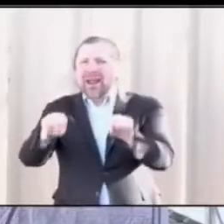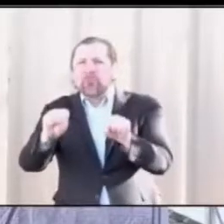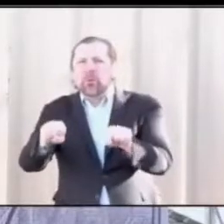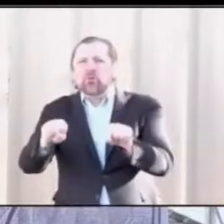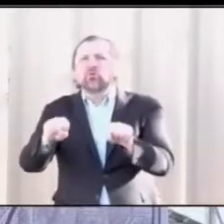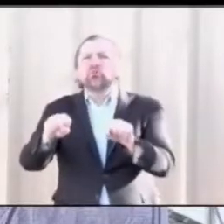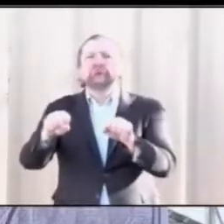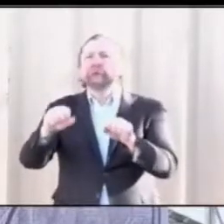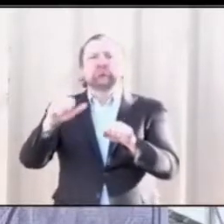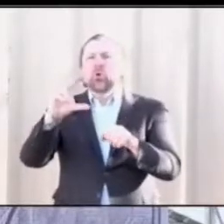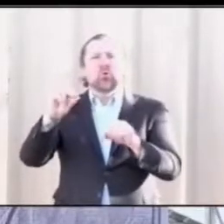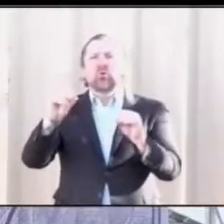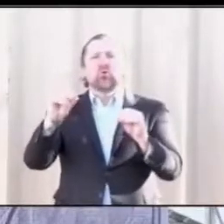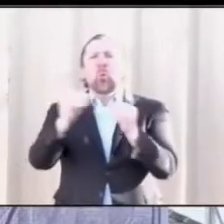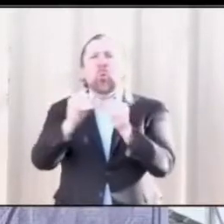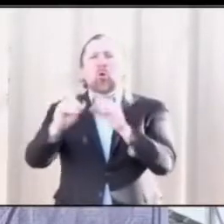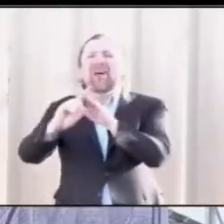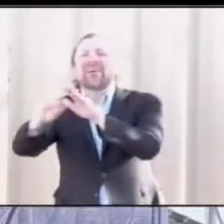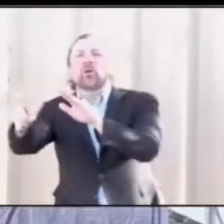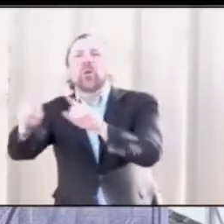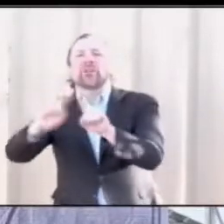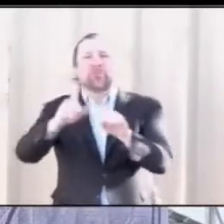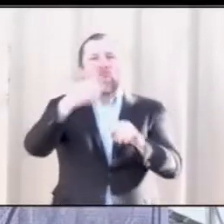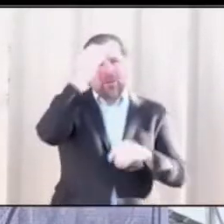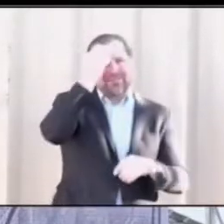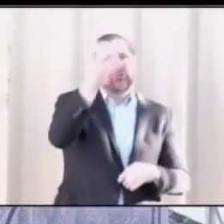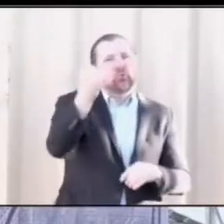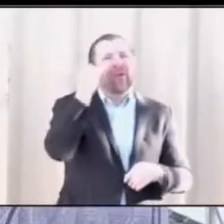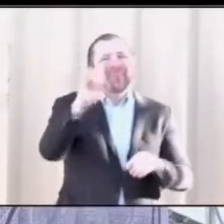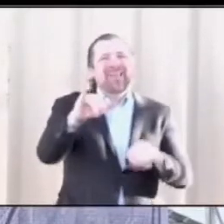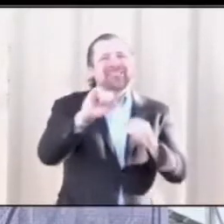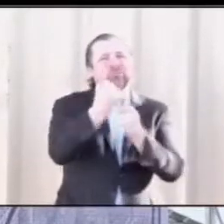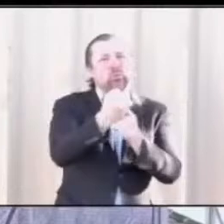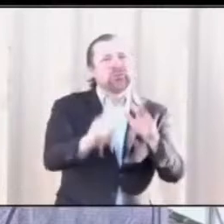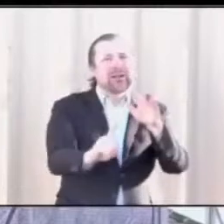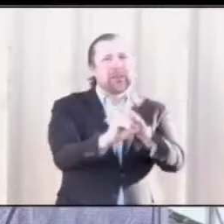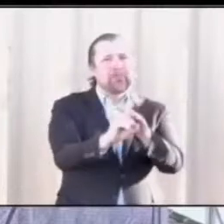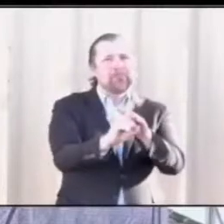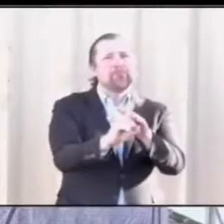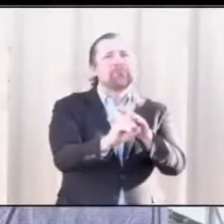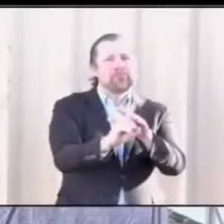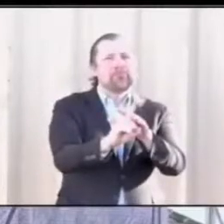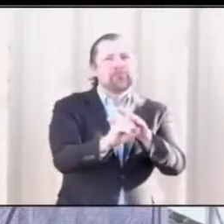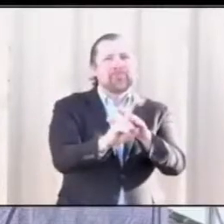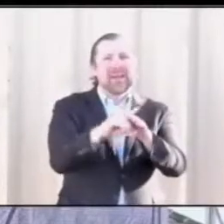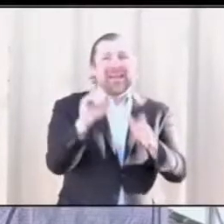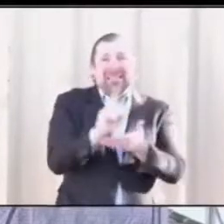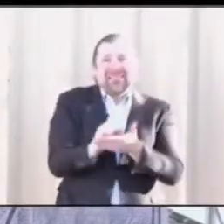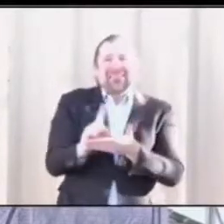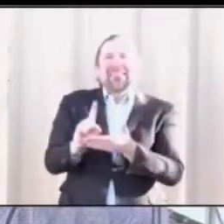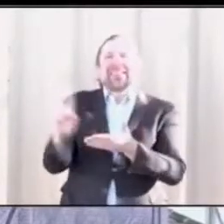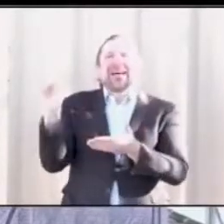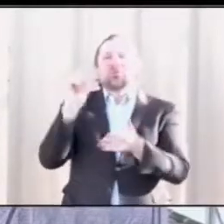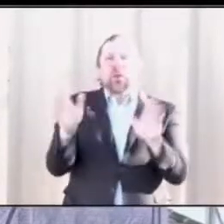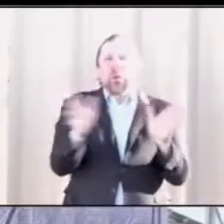additional evacuations should the need arise. While peak winds are not expected to be as strong as the last week's wind event, they still pose